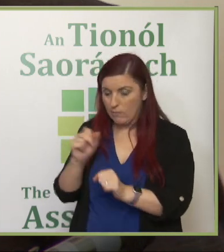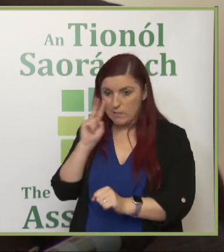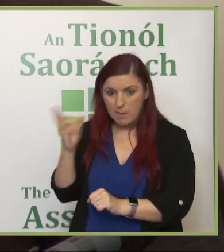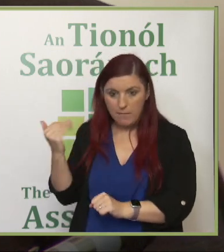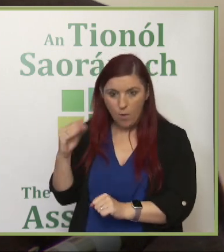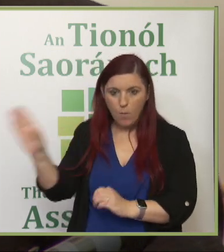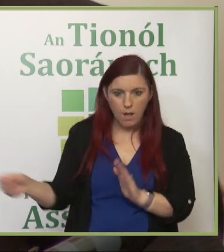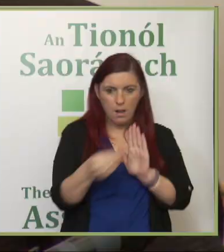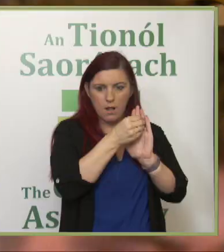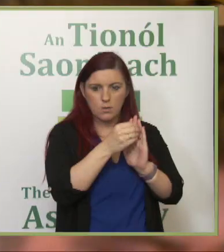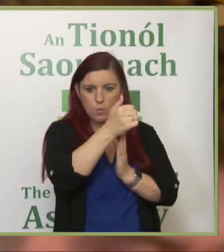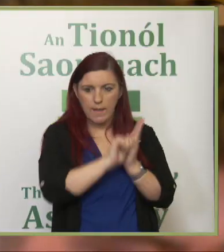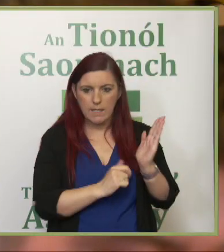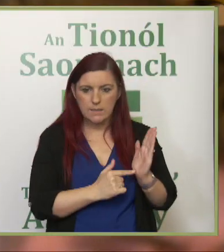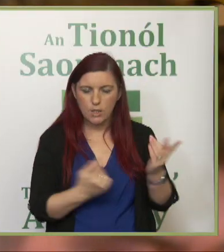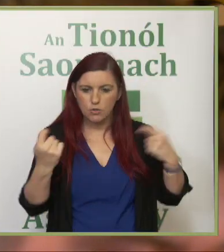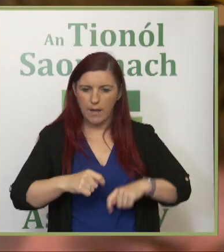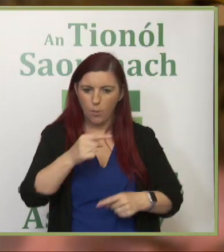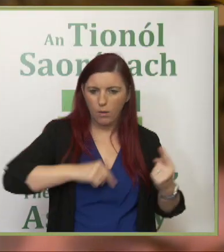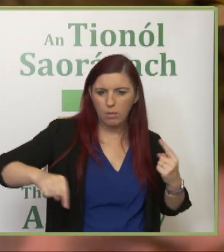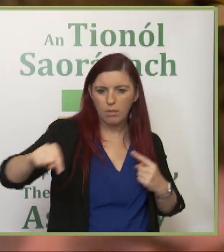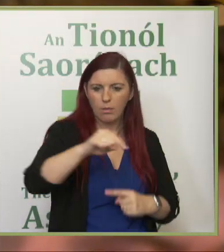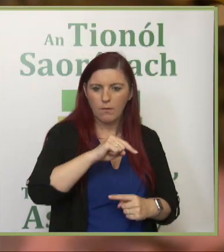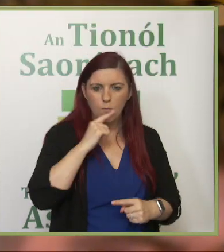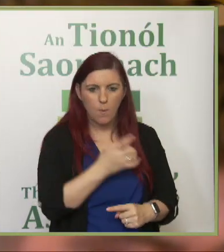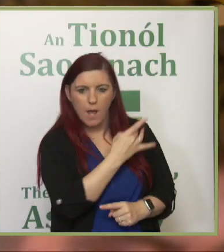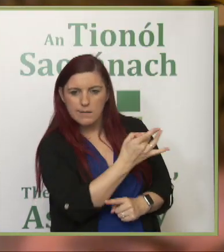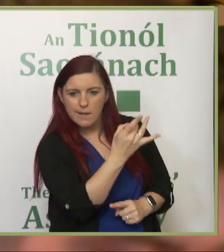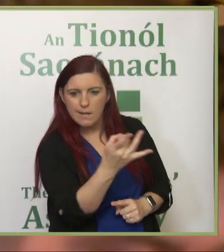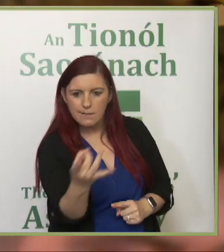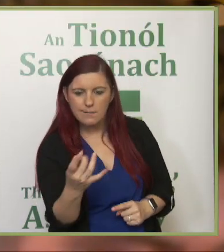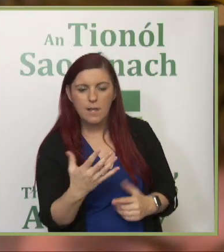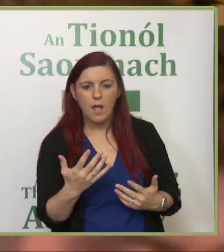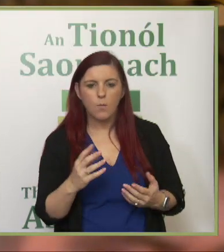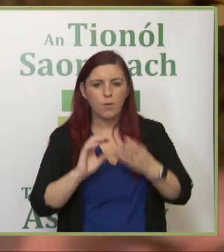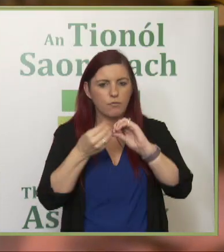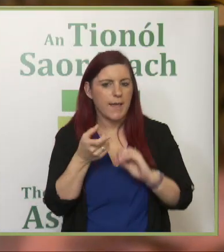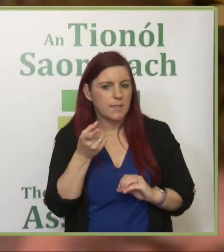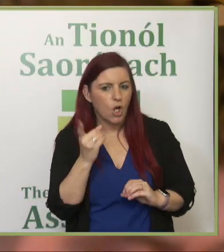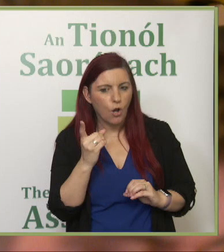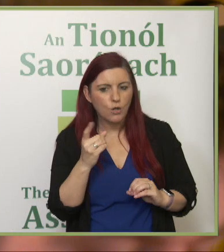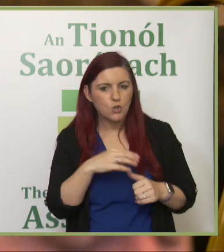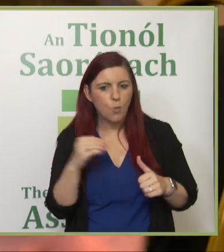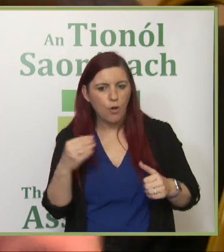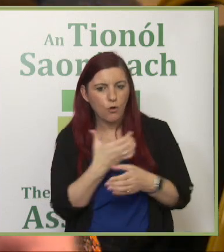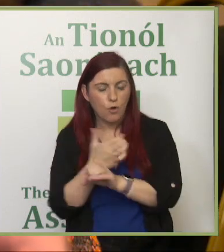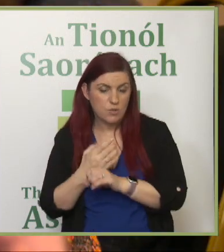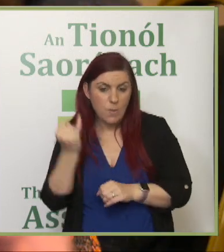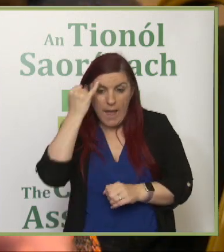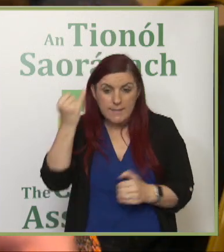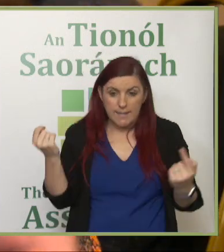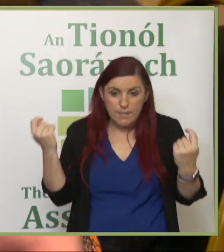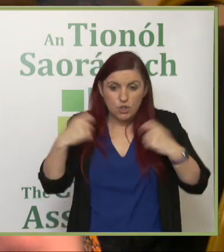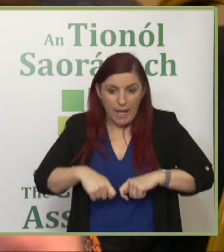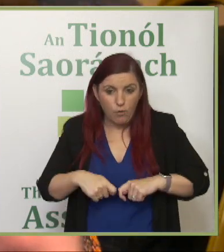us. We will ask other member states if they've seen that. We'll put out an alert. And the idea really is to kind of share information between countries so